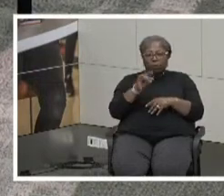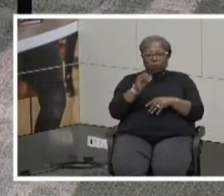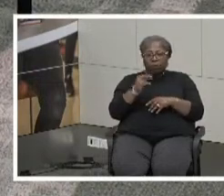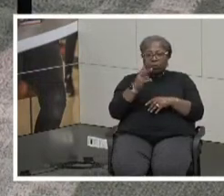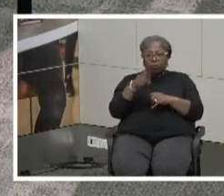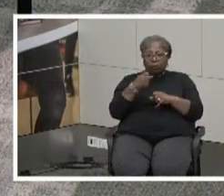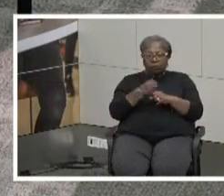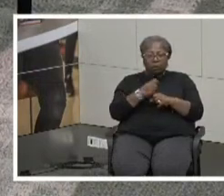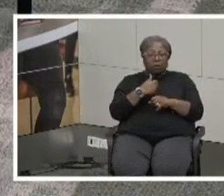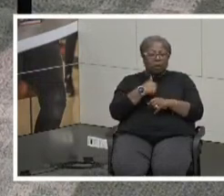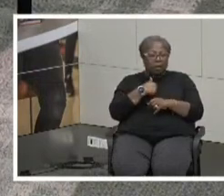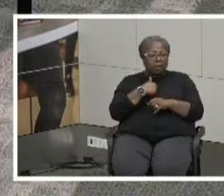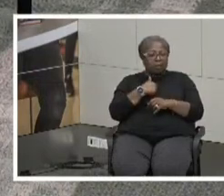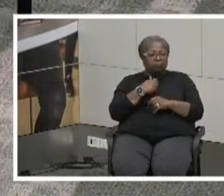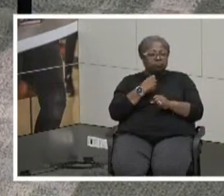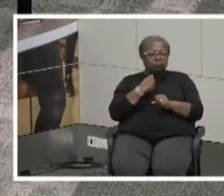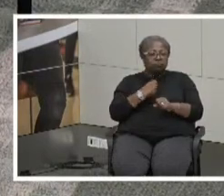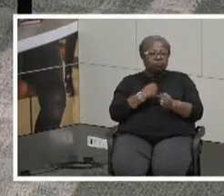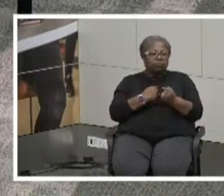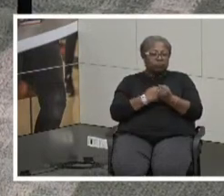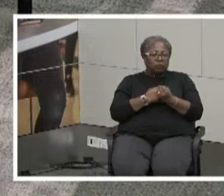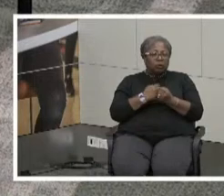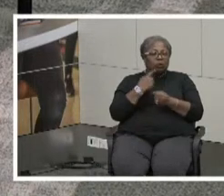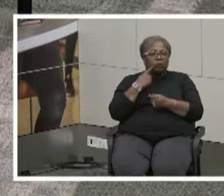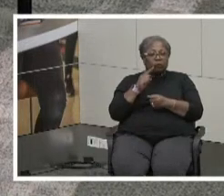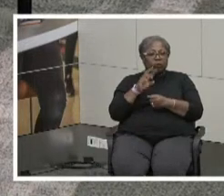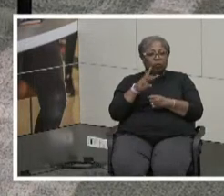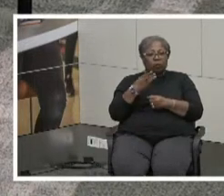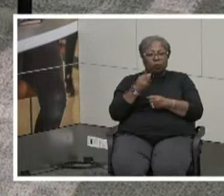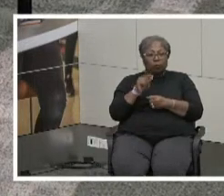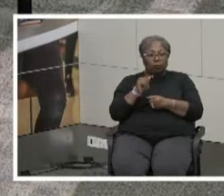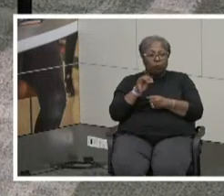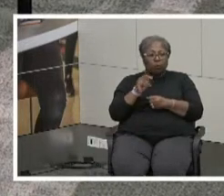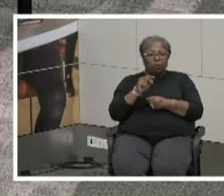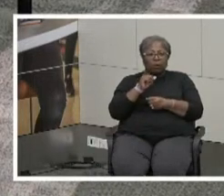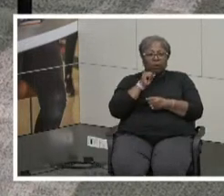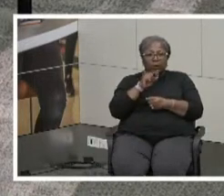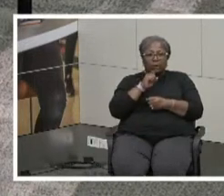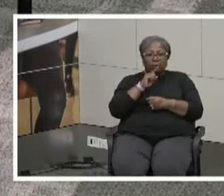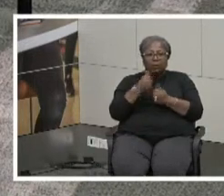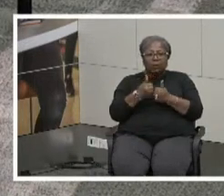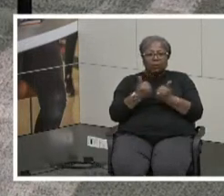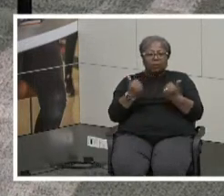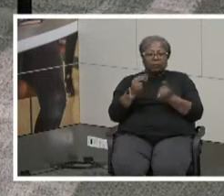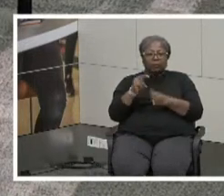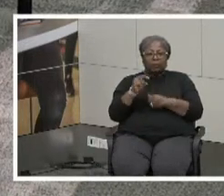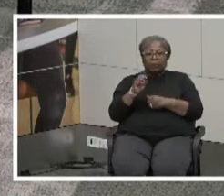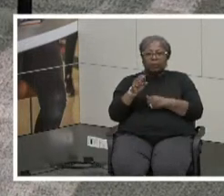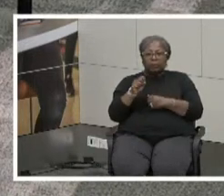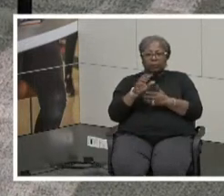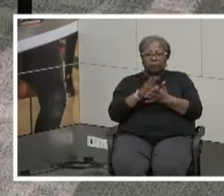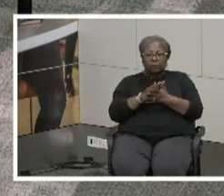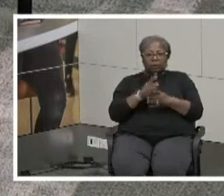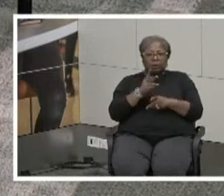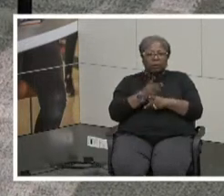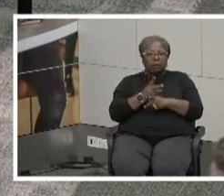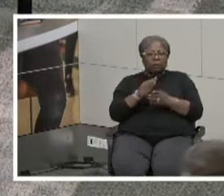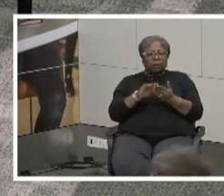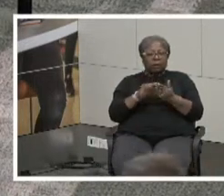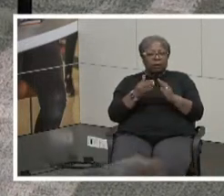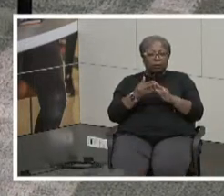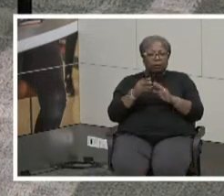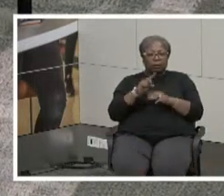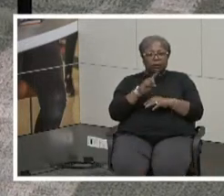years I um strongly advocate for Wharton to not be a separate and unique school and to keep its neighborhood